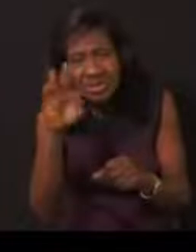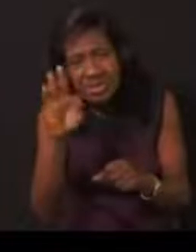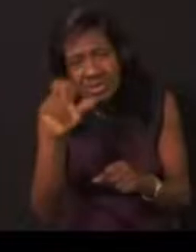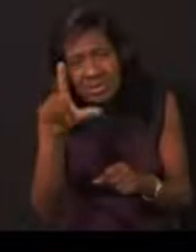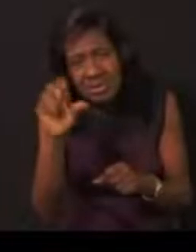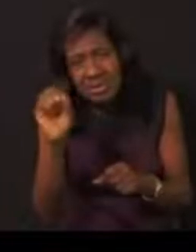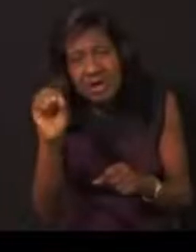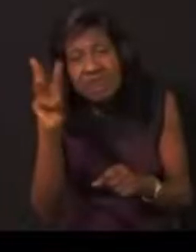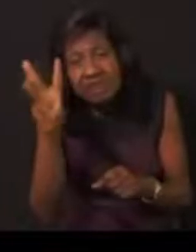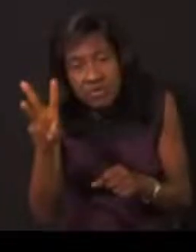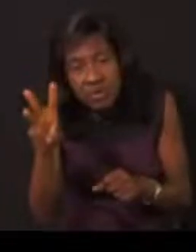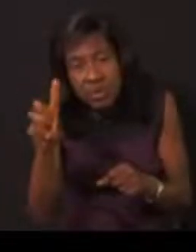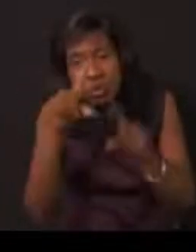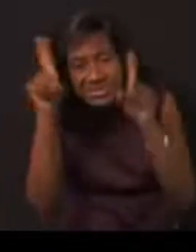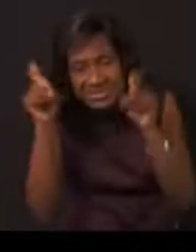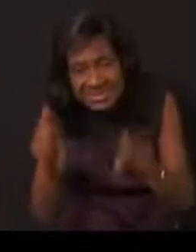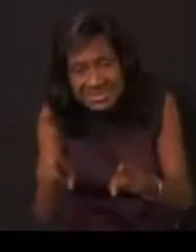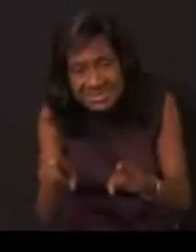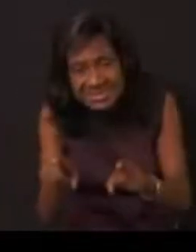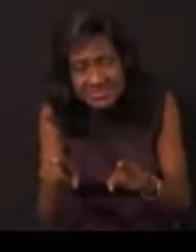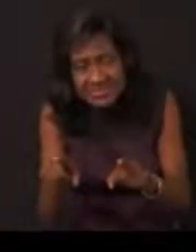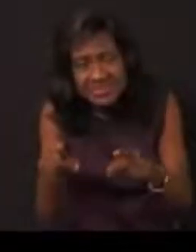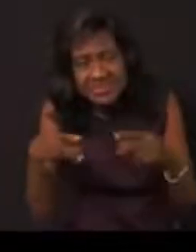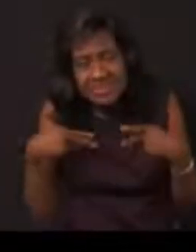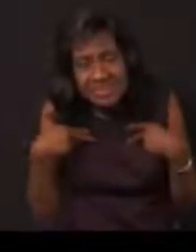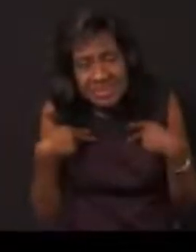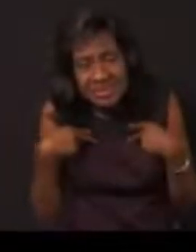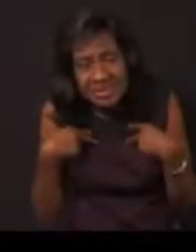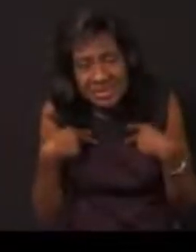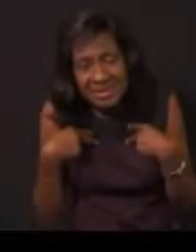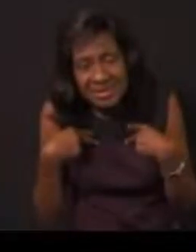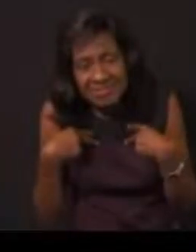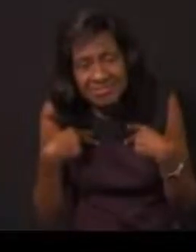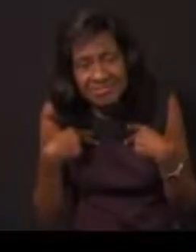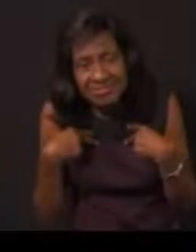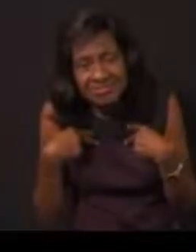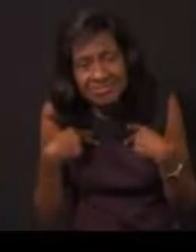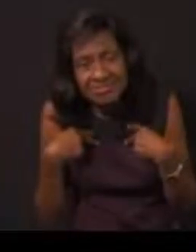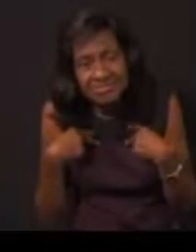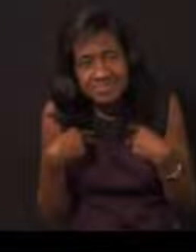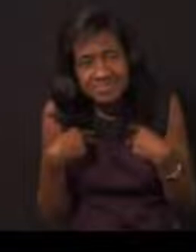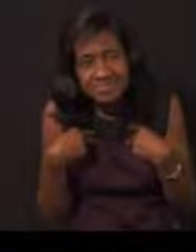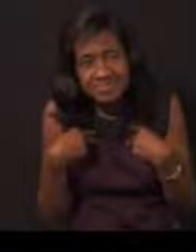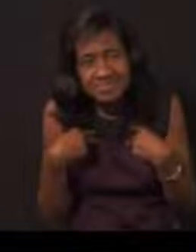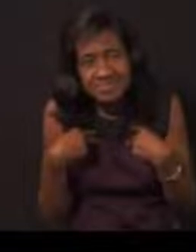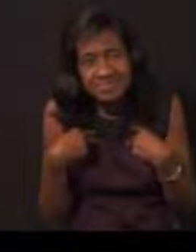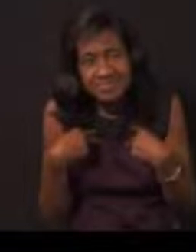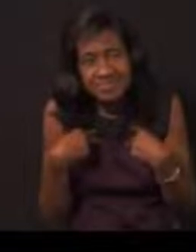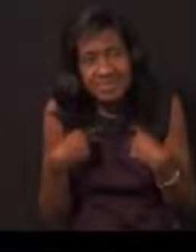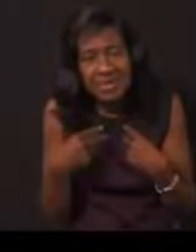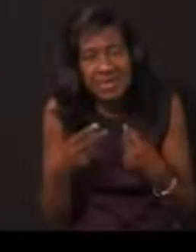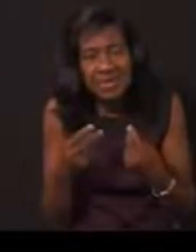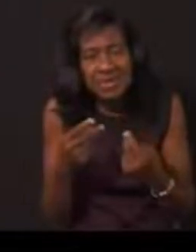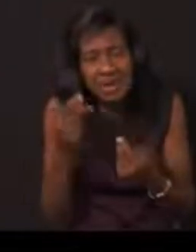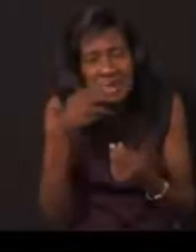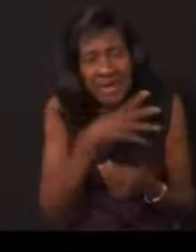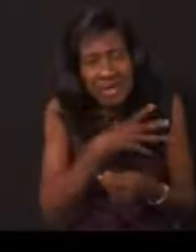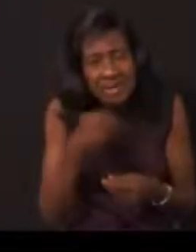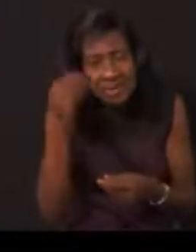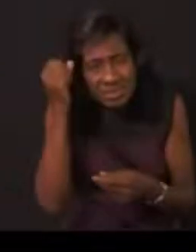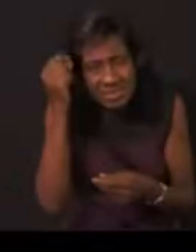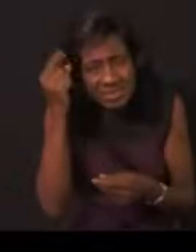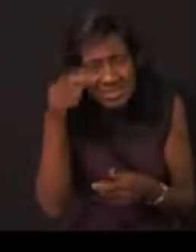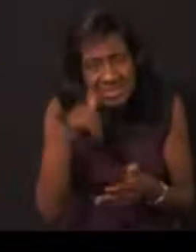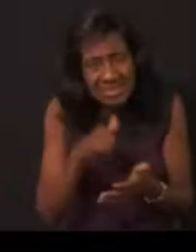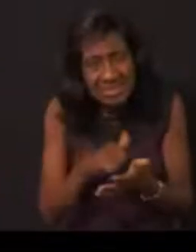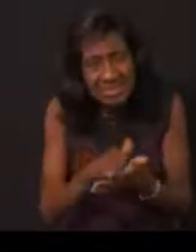first orders of lateral flow tests, and we recognize that we will soon have